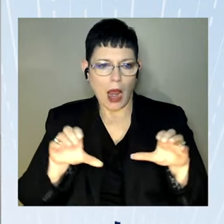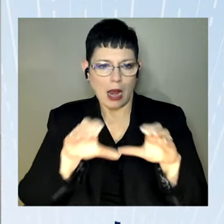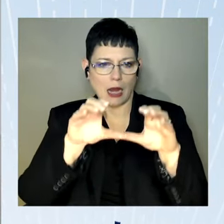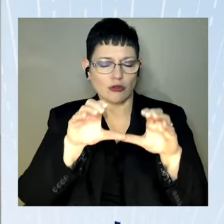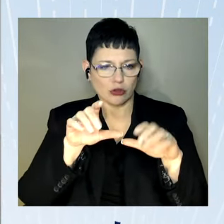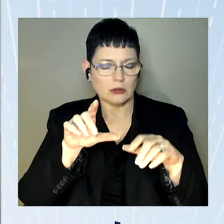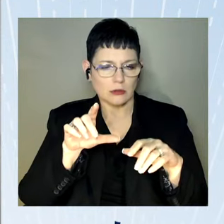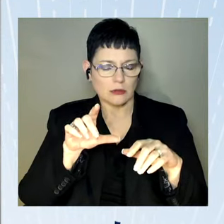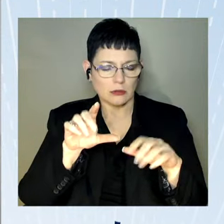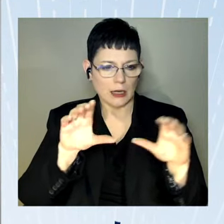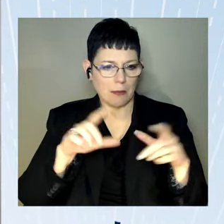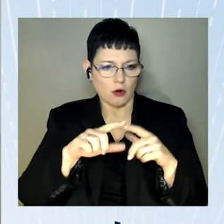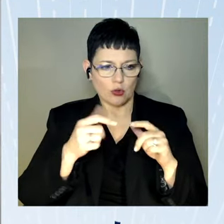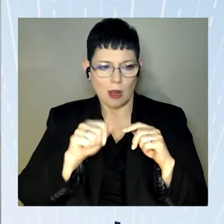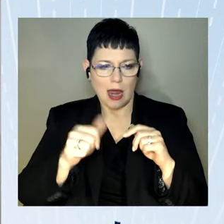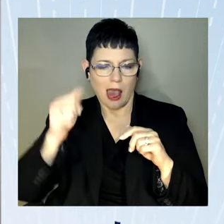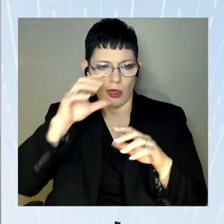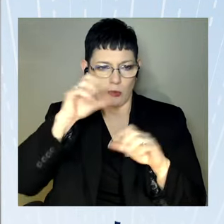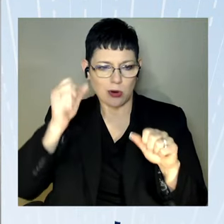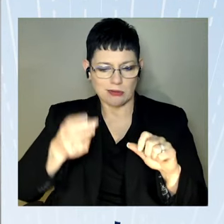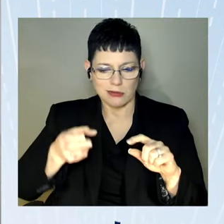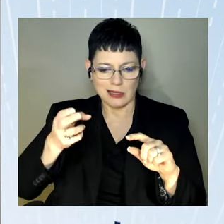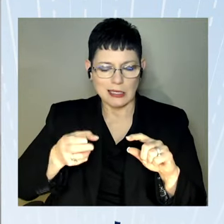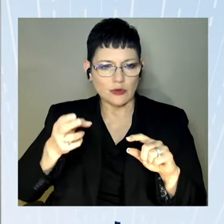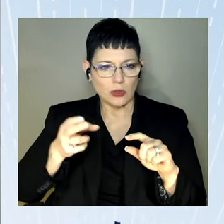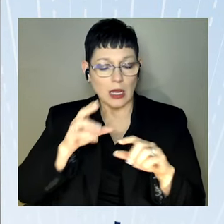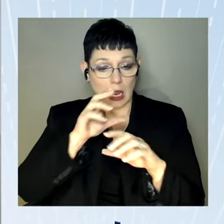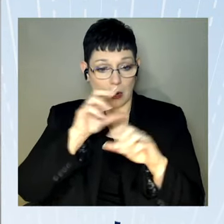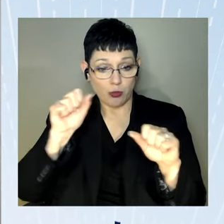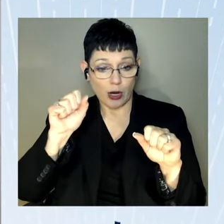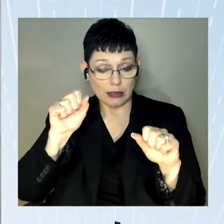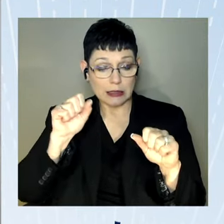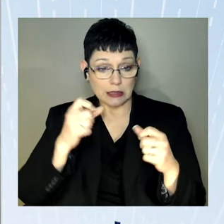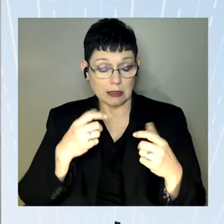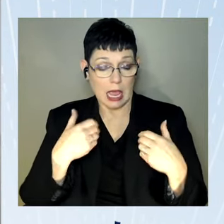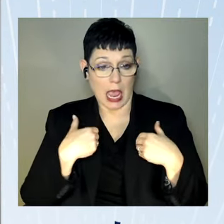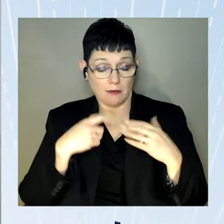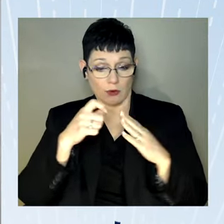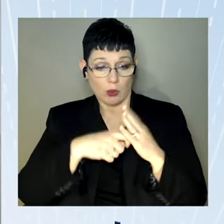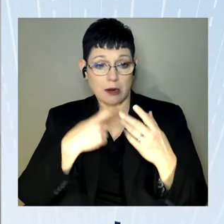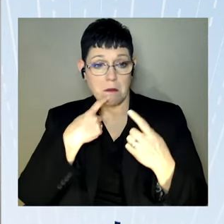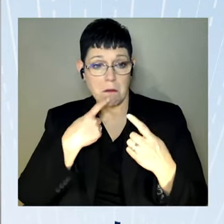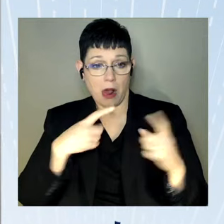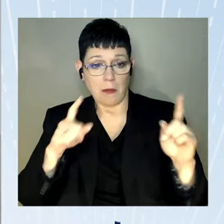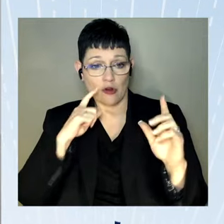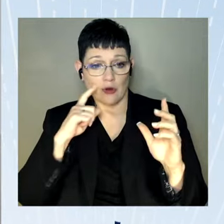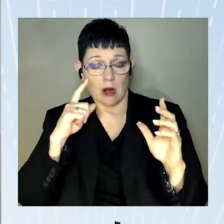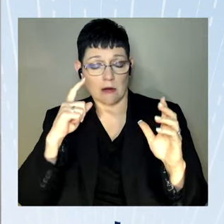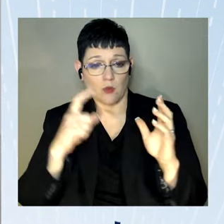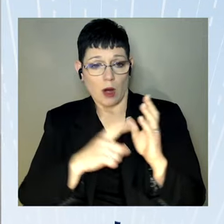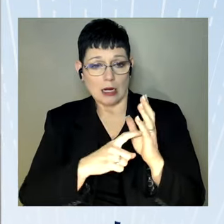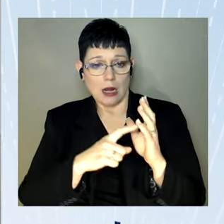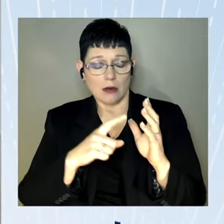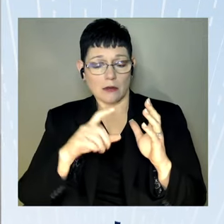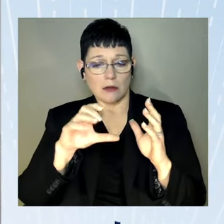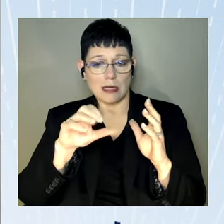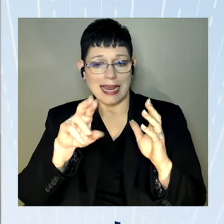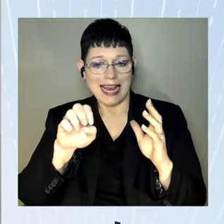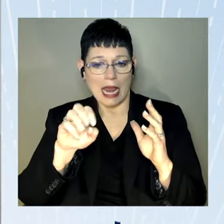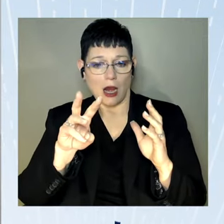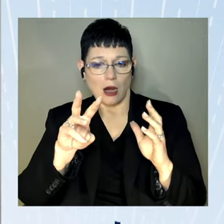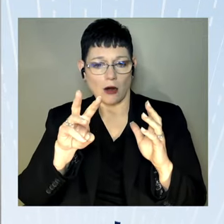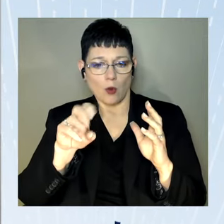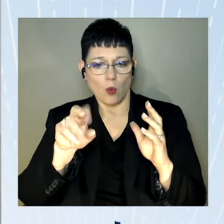in history. And he issued the first ever proclamation honoring care workers last year. Before you leave the White House, you'll be given a